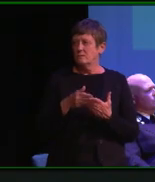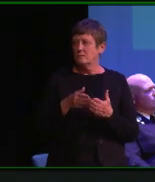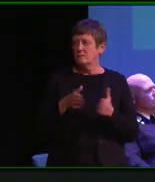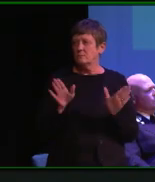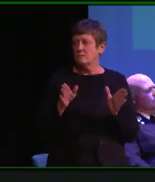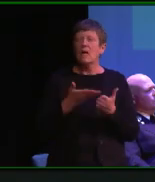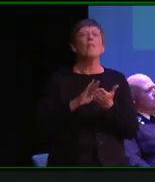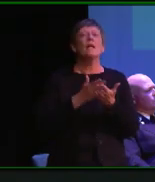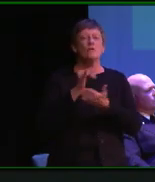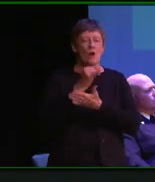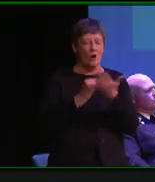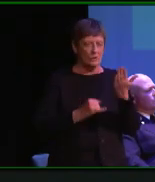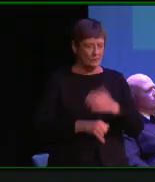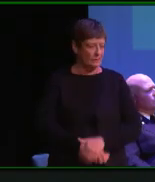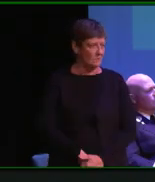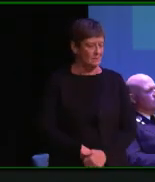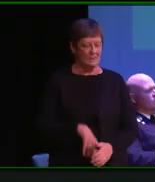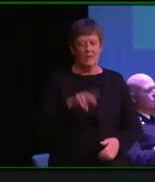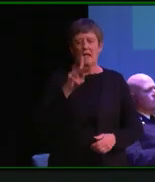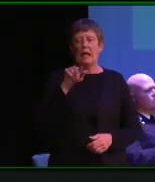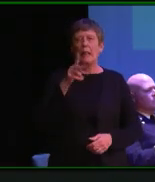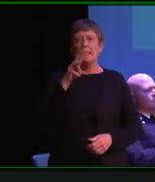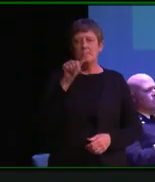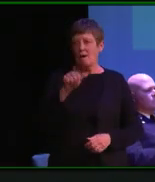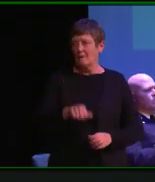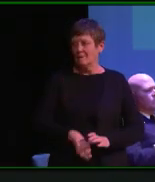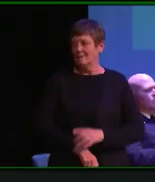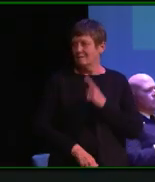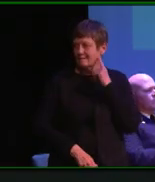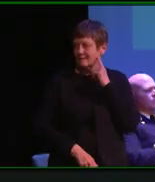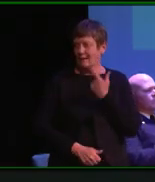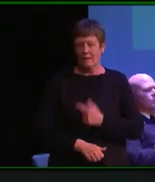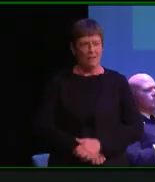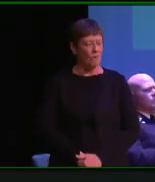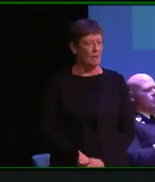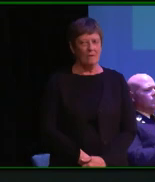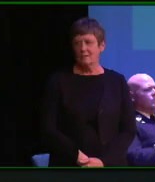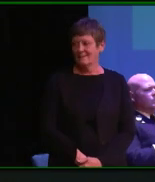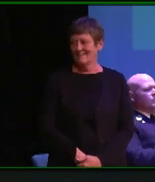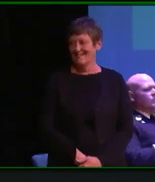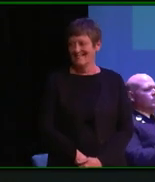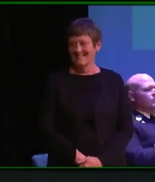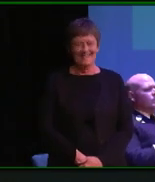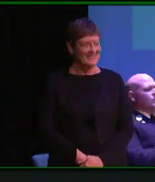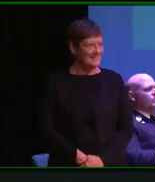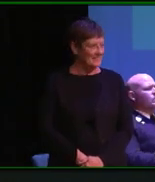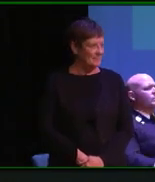Culinary Arts.